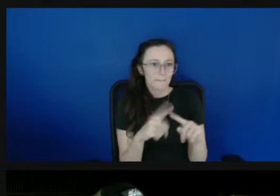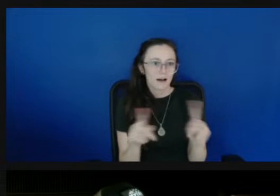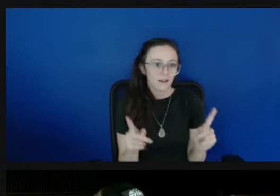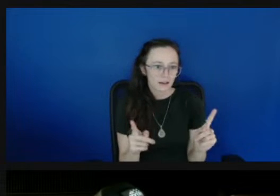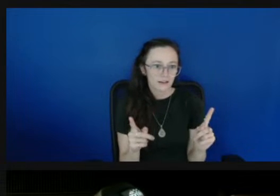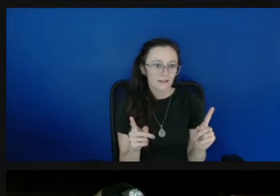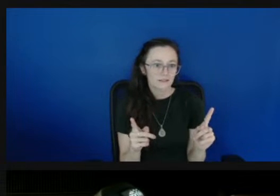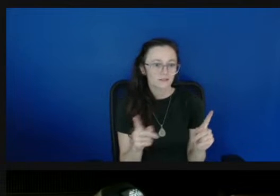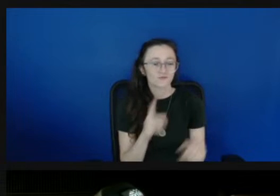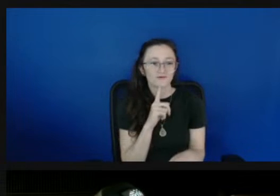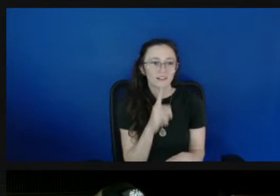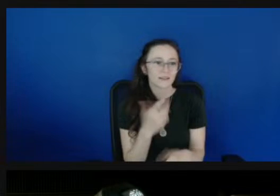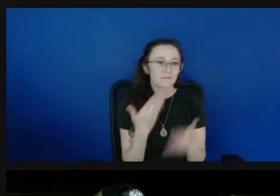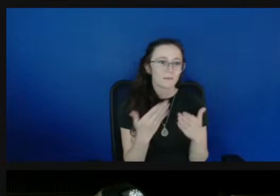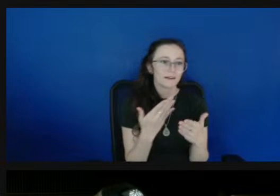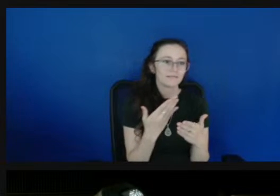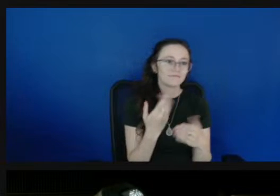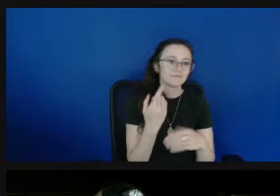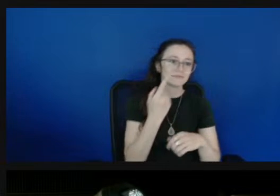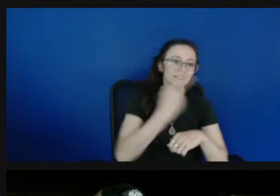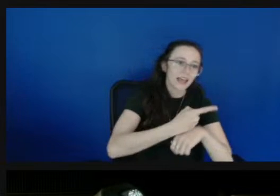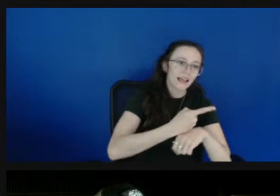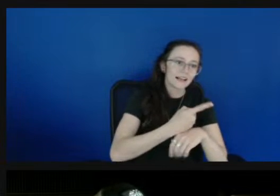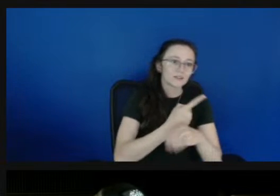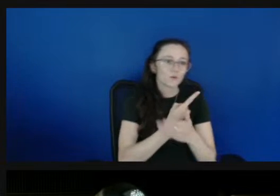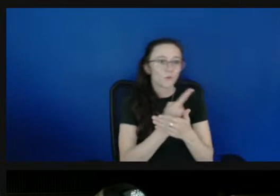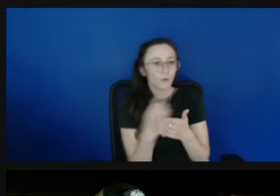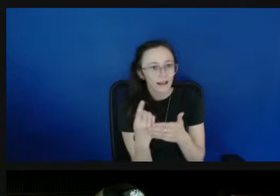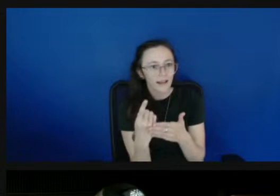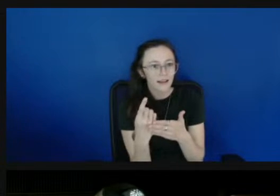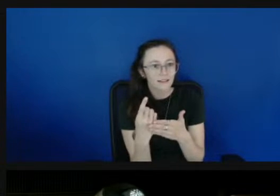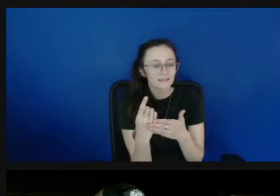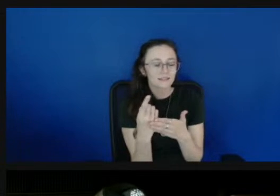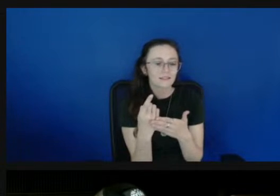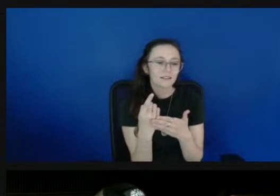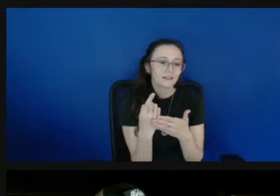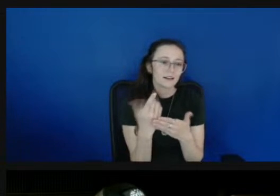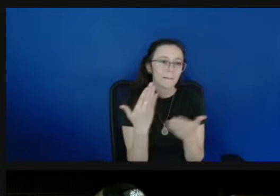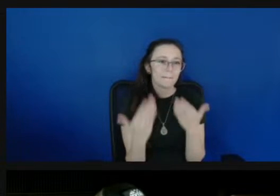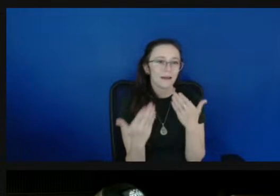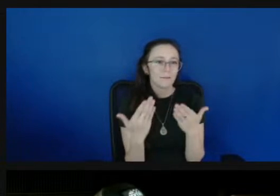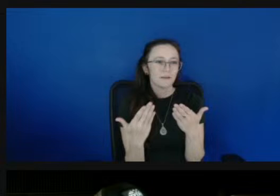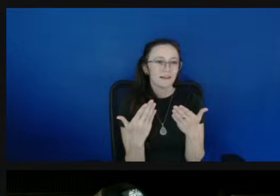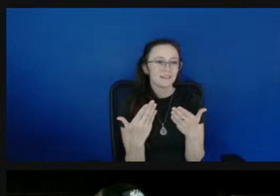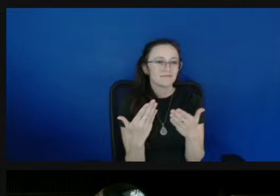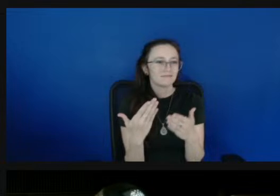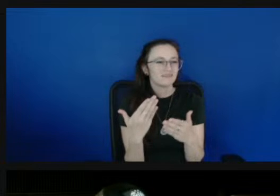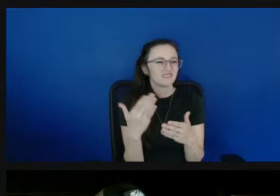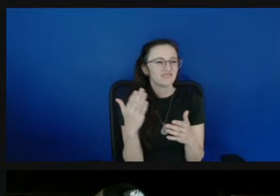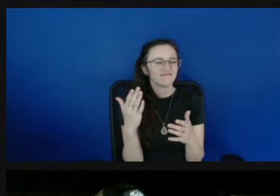days to weeks, perhaps, maybe into a small number of months.